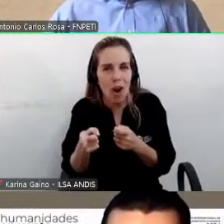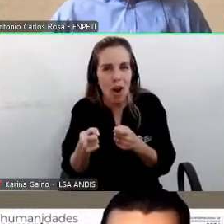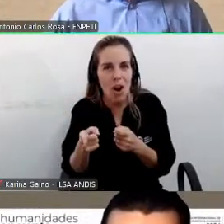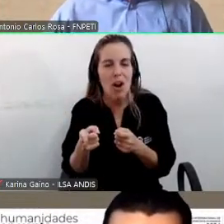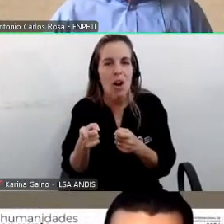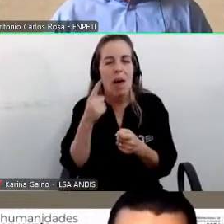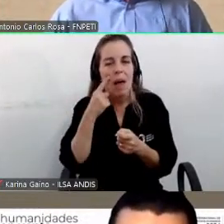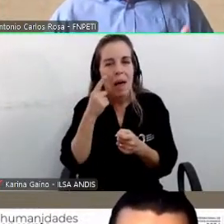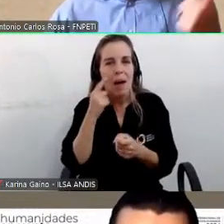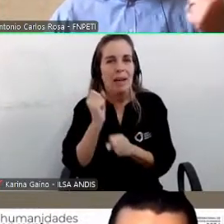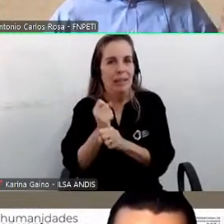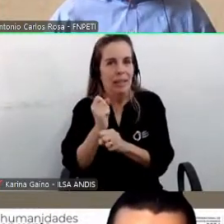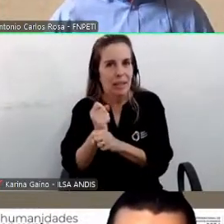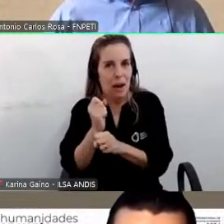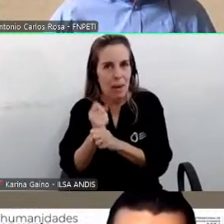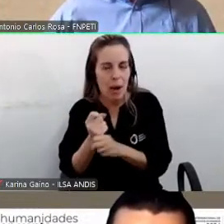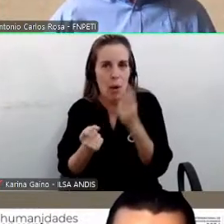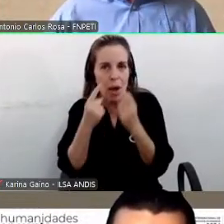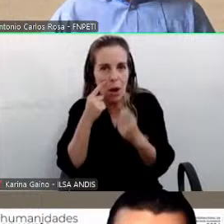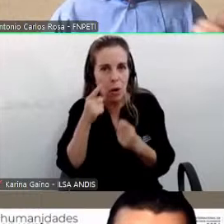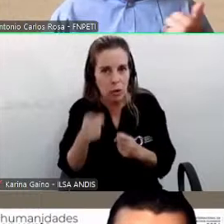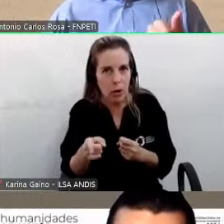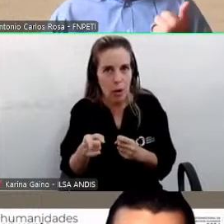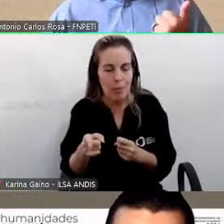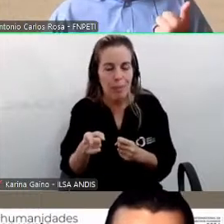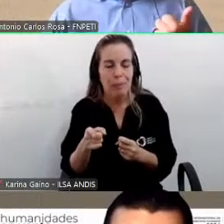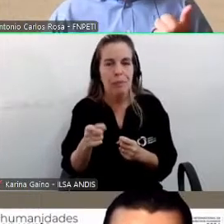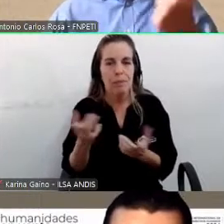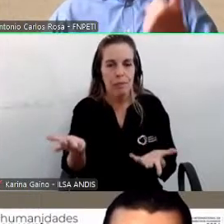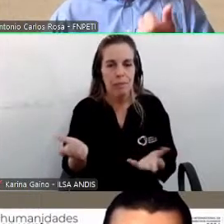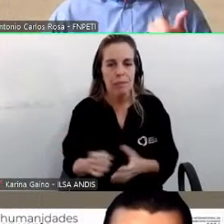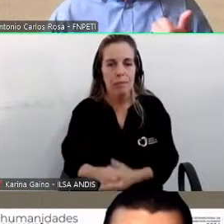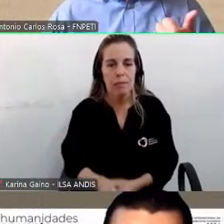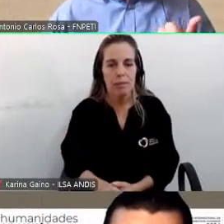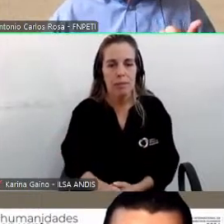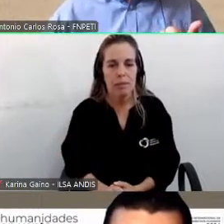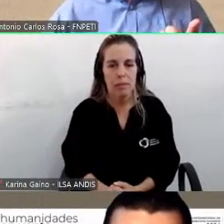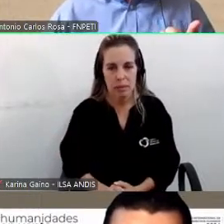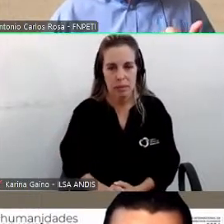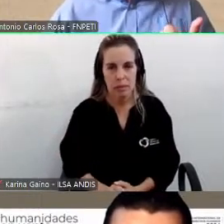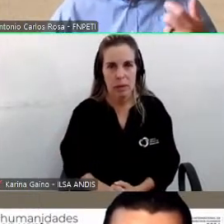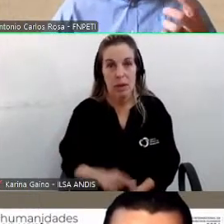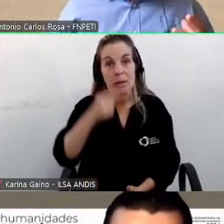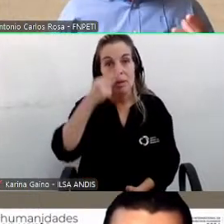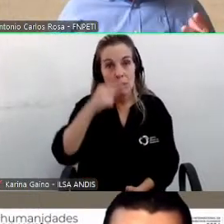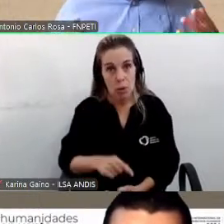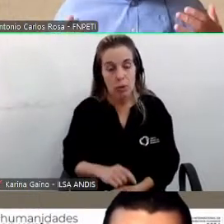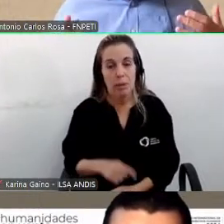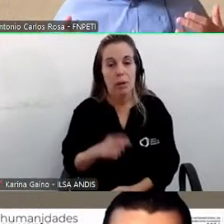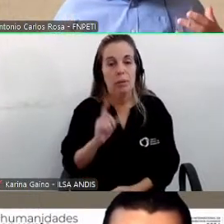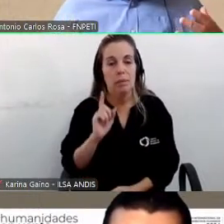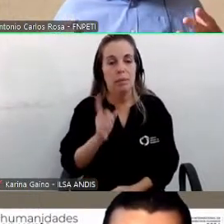monitoring systems and due diligence procedures. Finally,